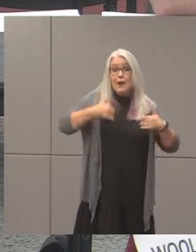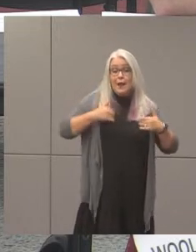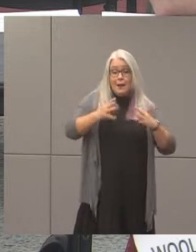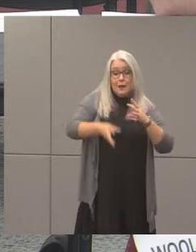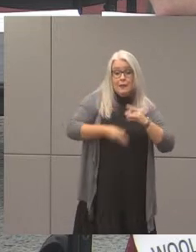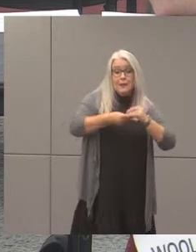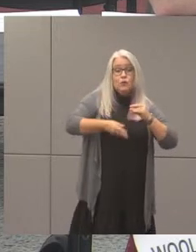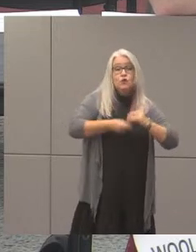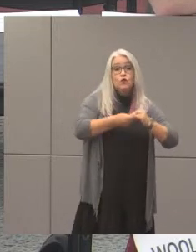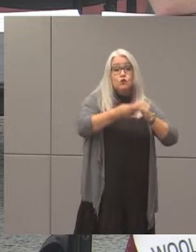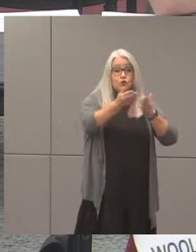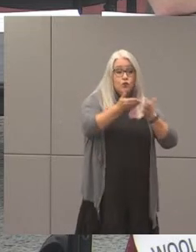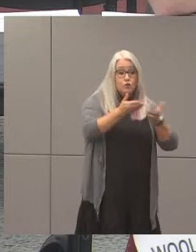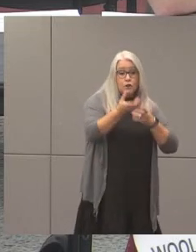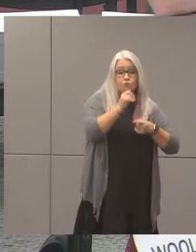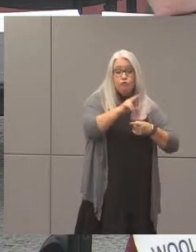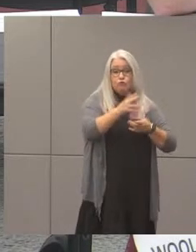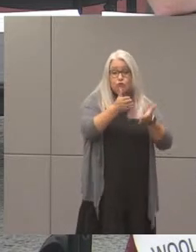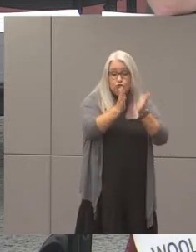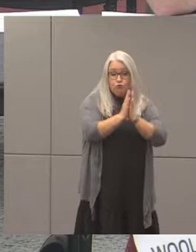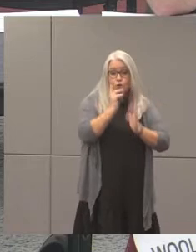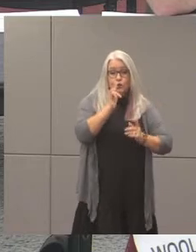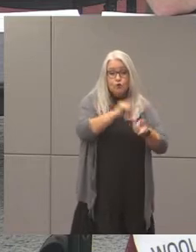services or modify the contract.